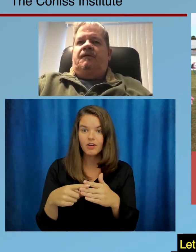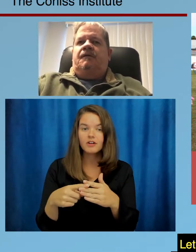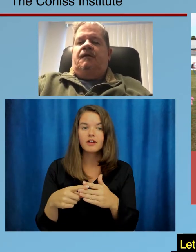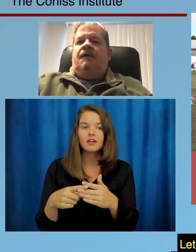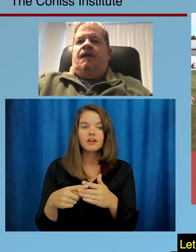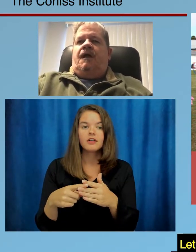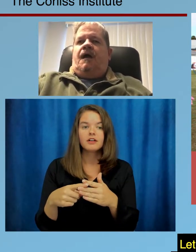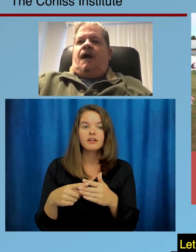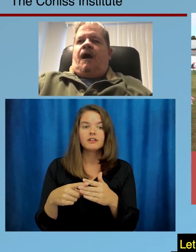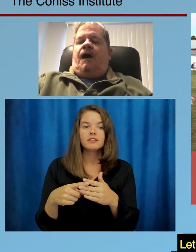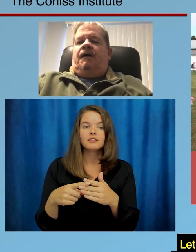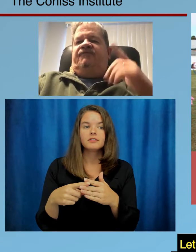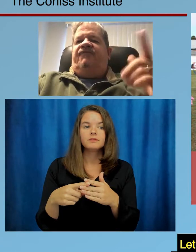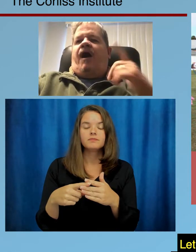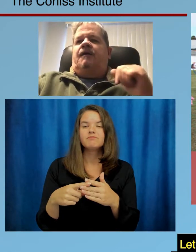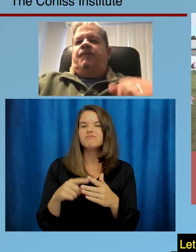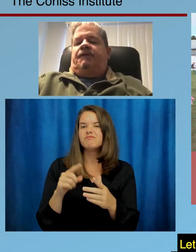with